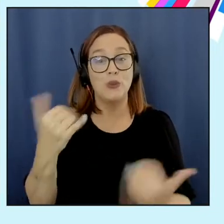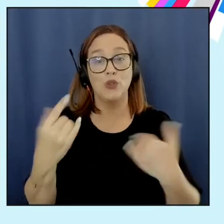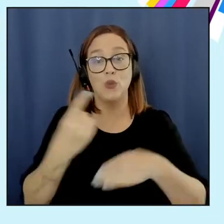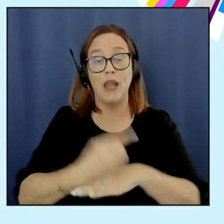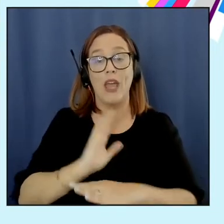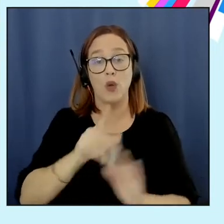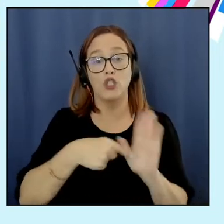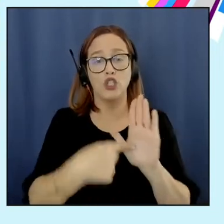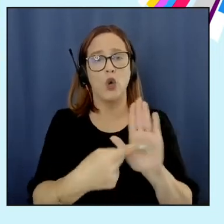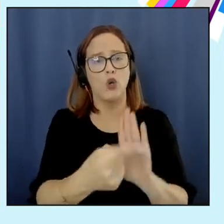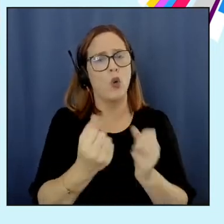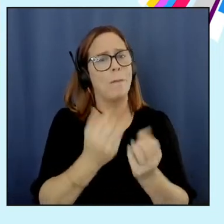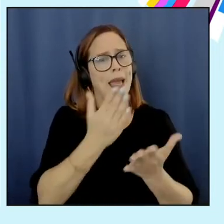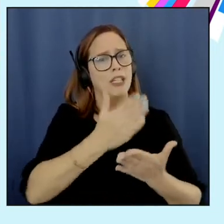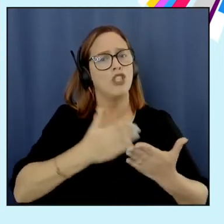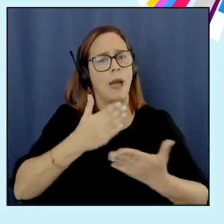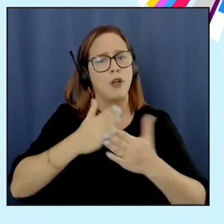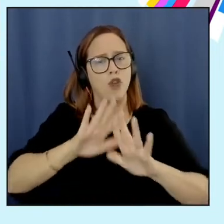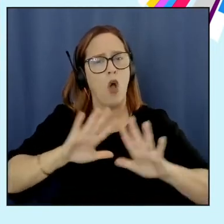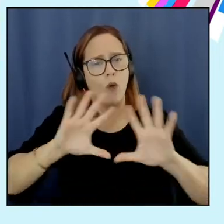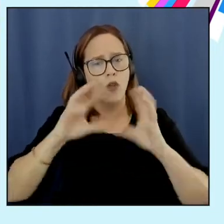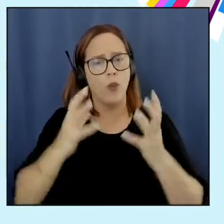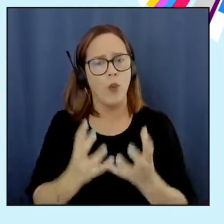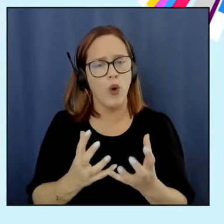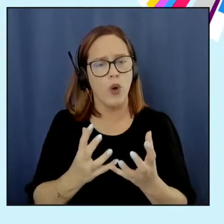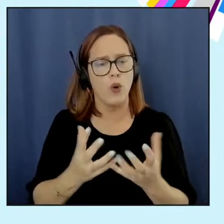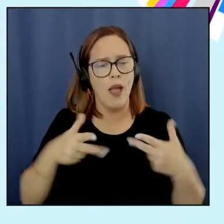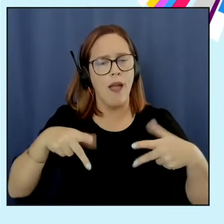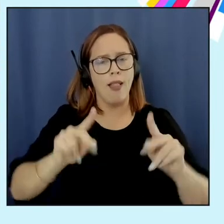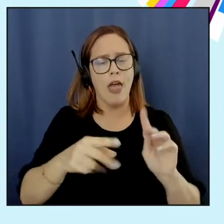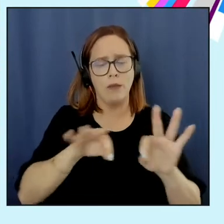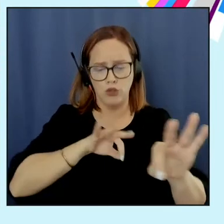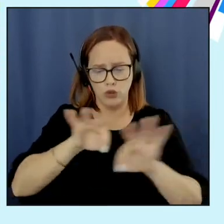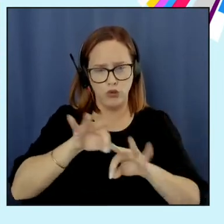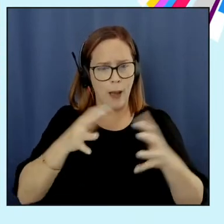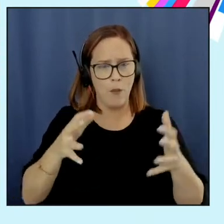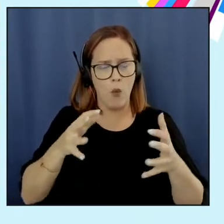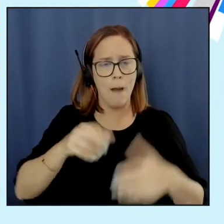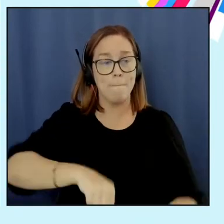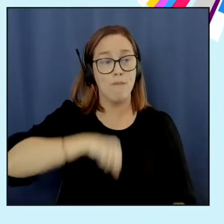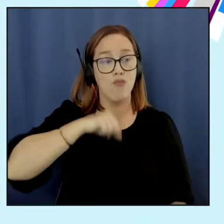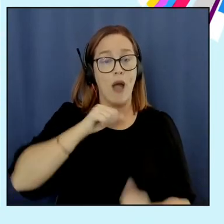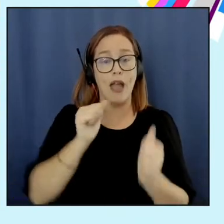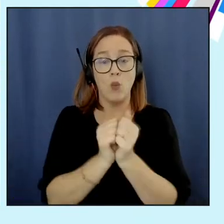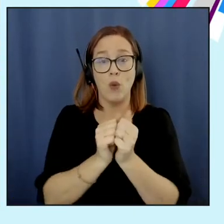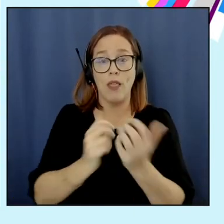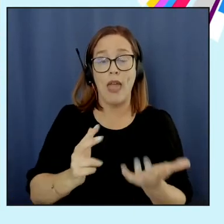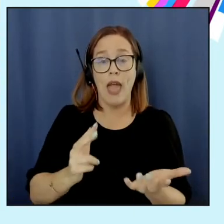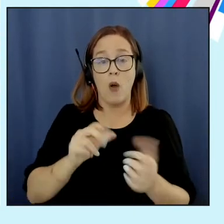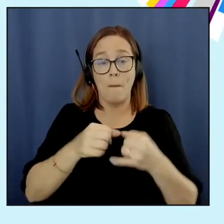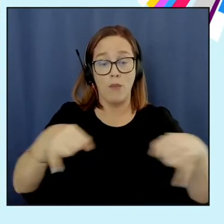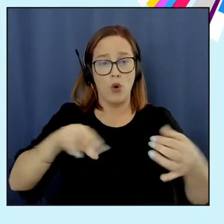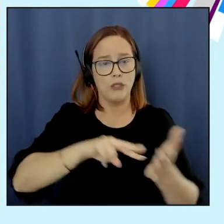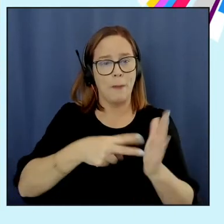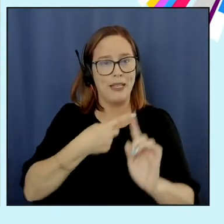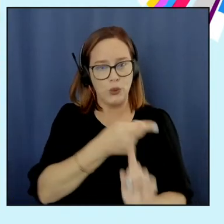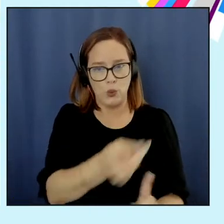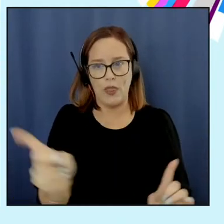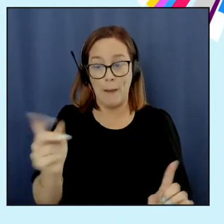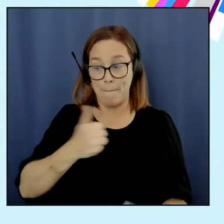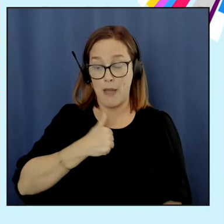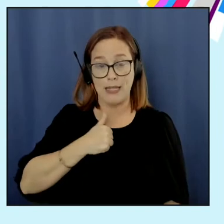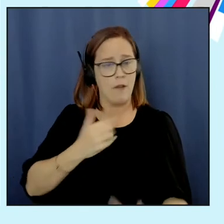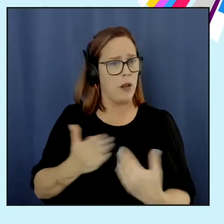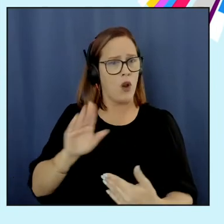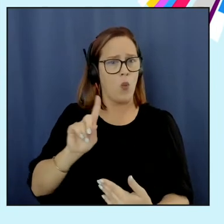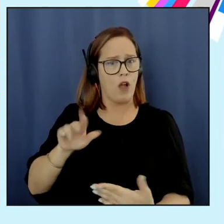around the world and allow them to describe what Pride Without Borders means to them. Myself, it means no matter where I end up or who I meet in my life,